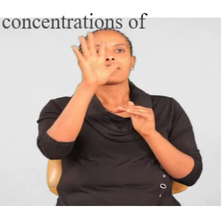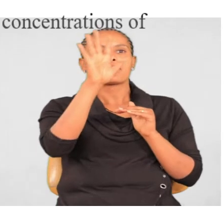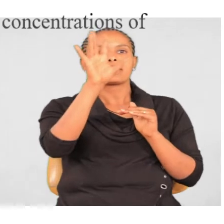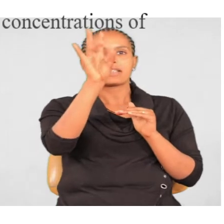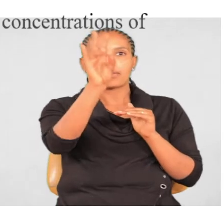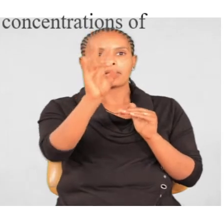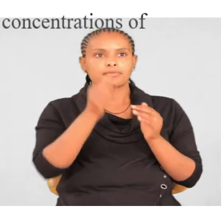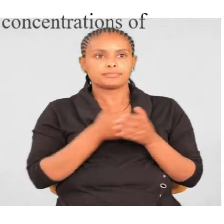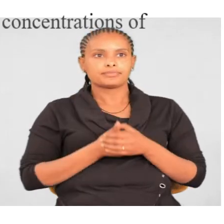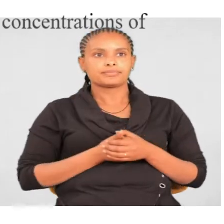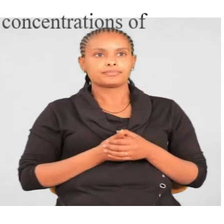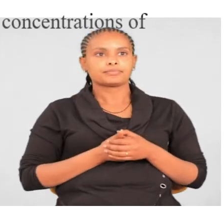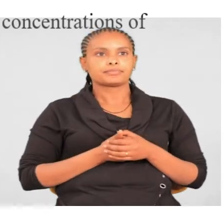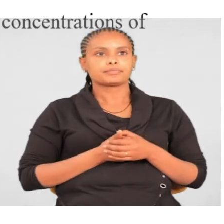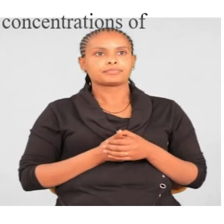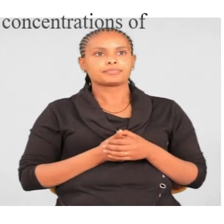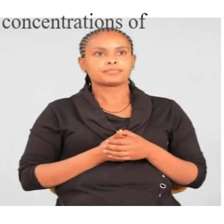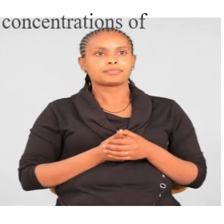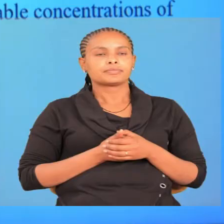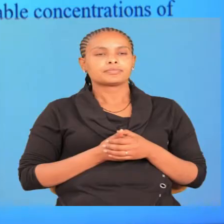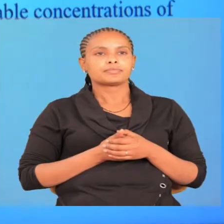57.